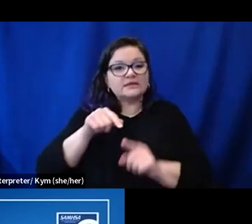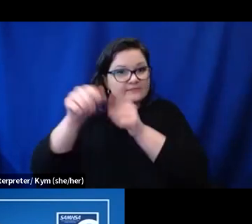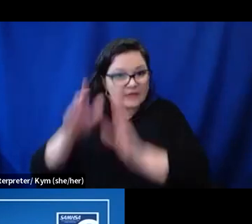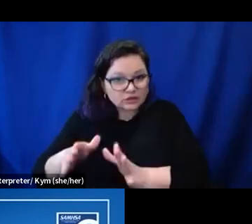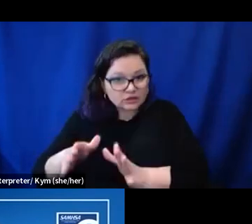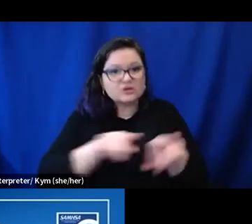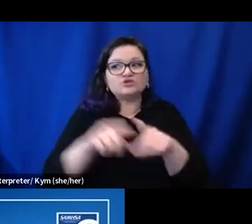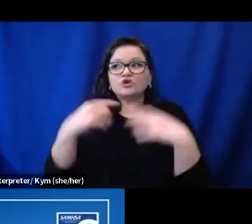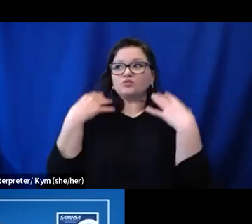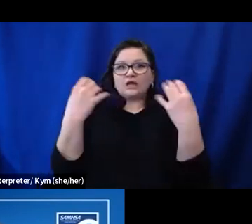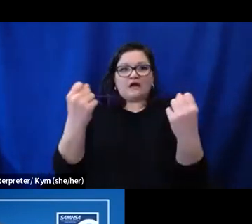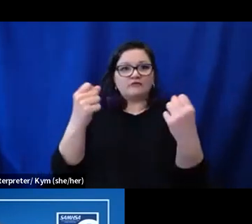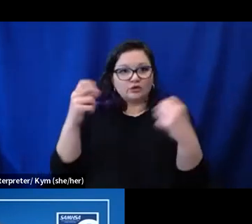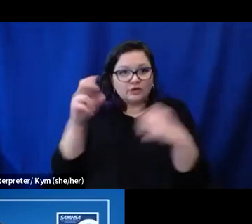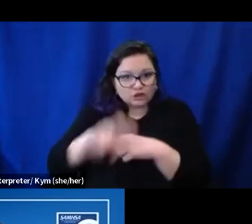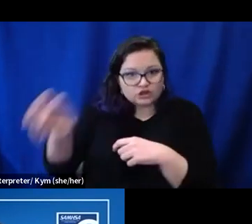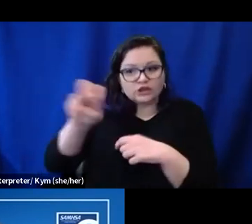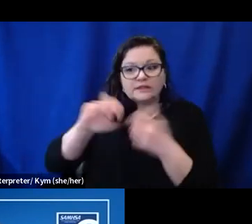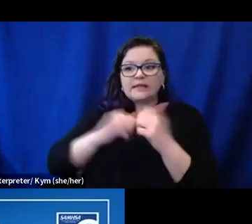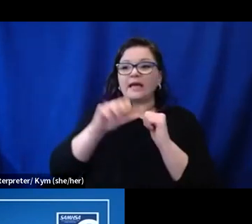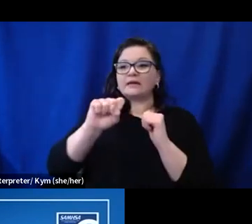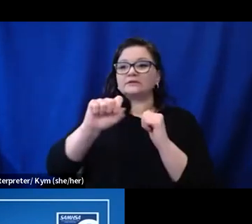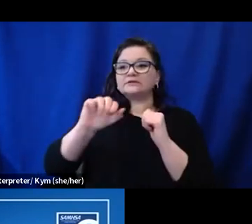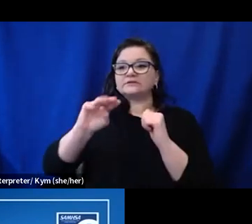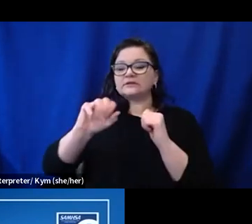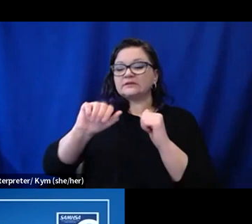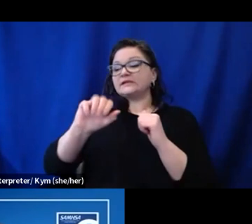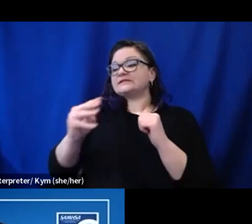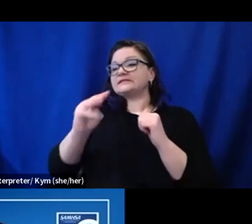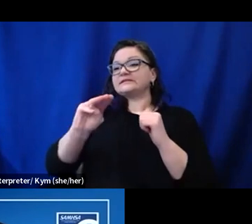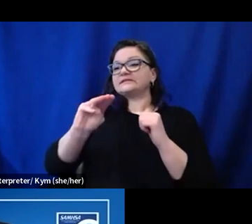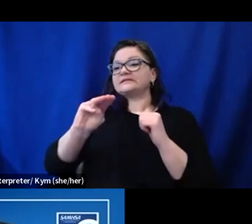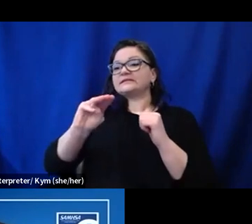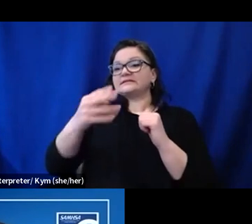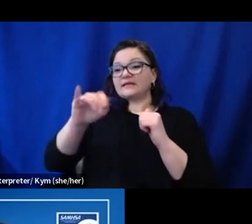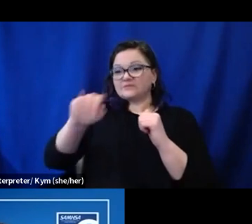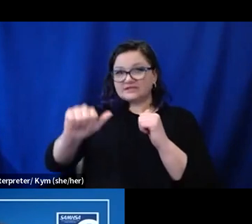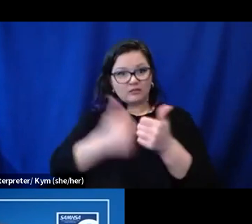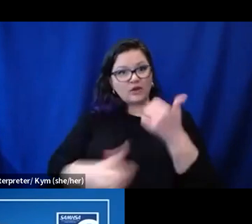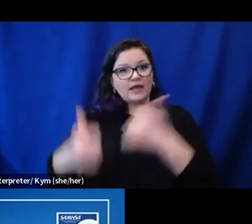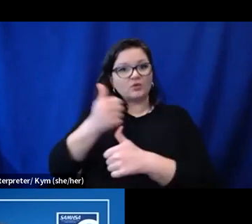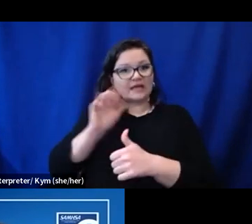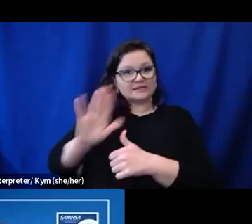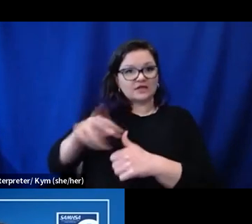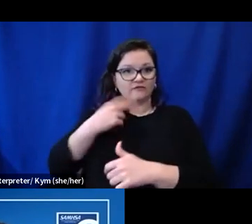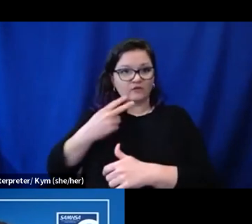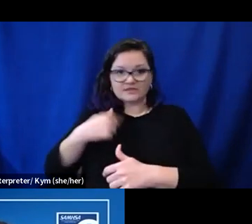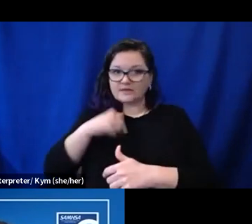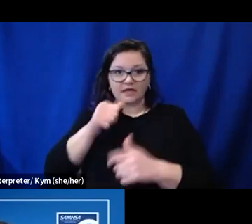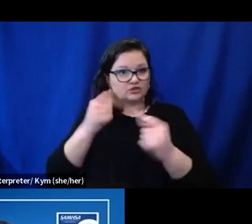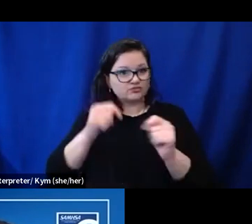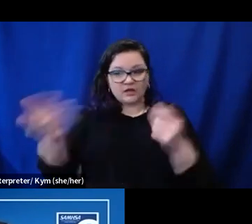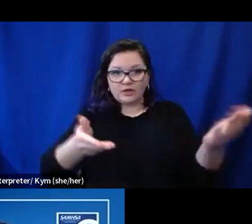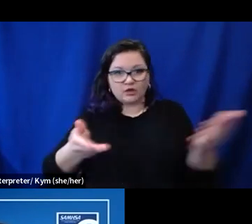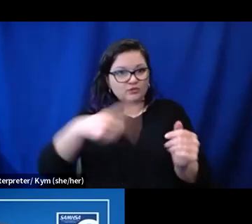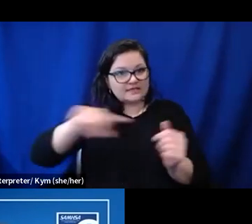and how SAMHSA is prioritizing this voice. I am not going to attempt to introduce these folks.